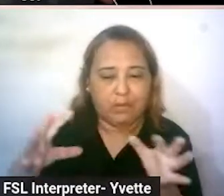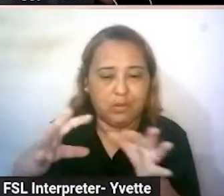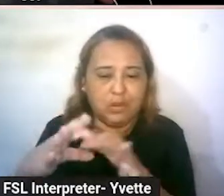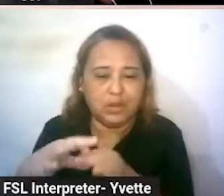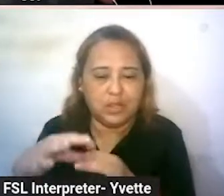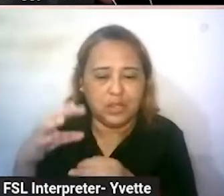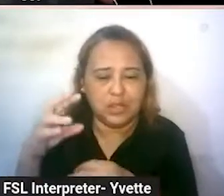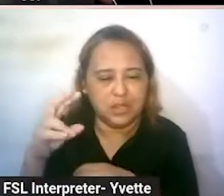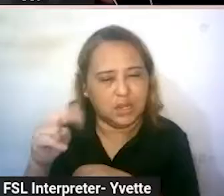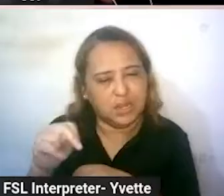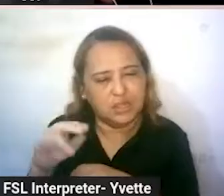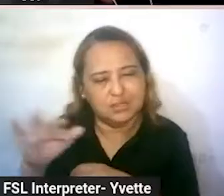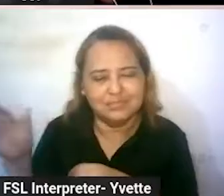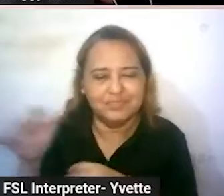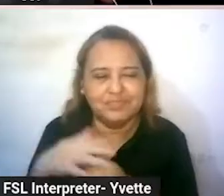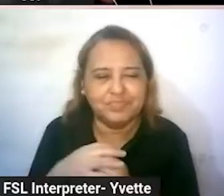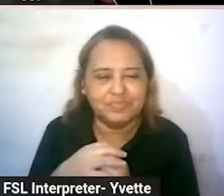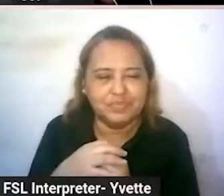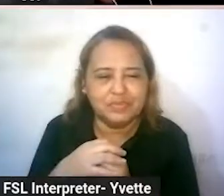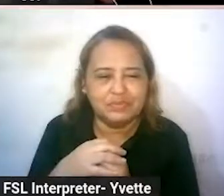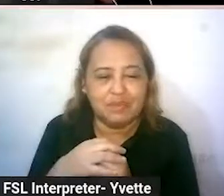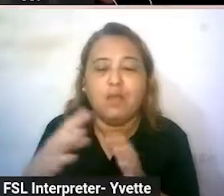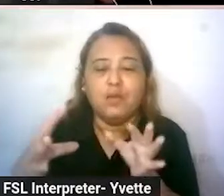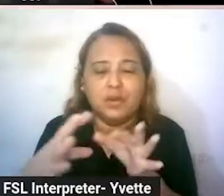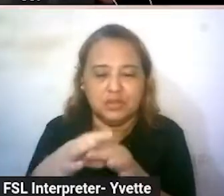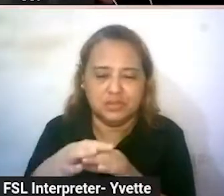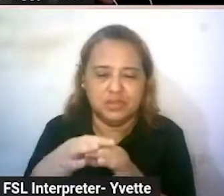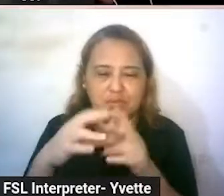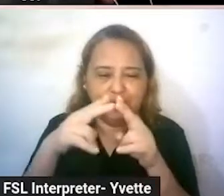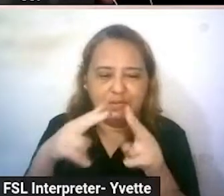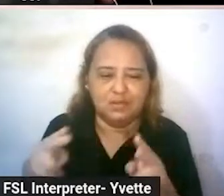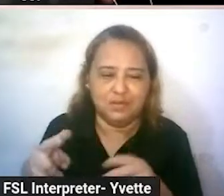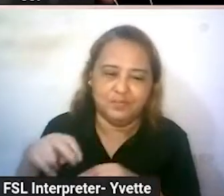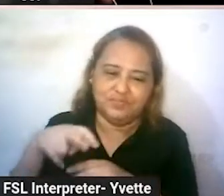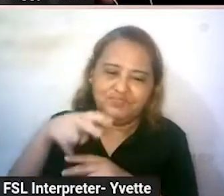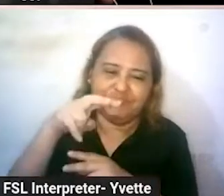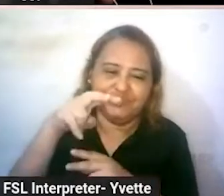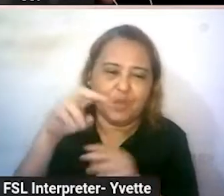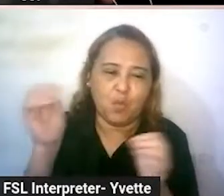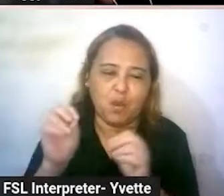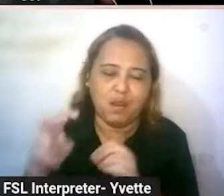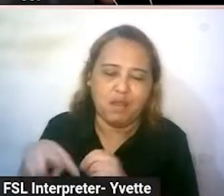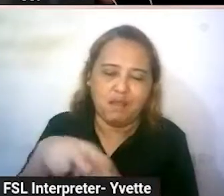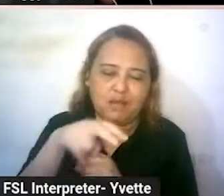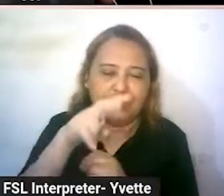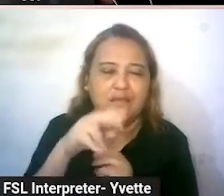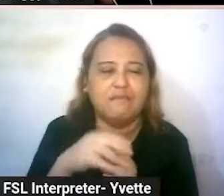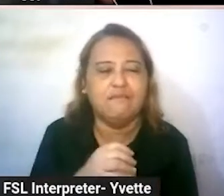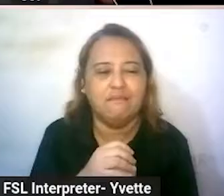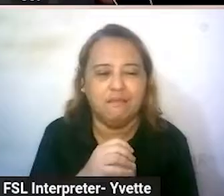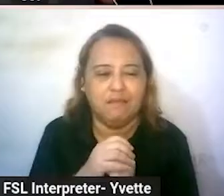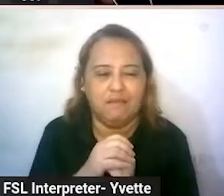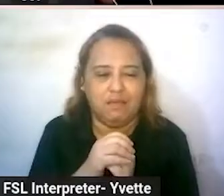She's connected with Tahanang Walang Hagdanan. And then sabi niya, nag-message ako. ang sabi ko ganyan,